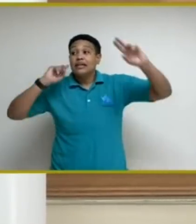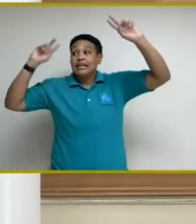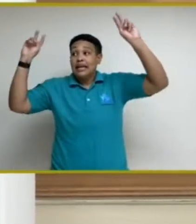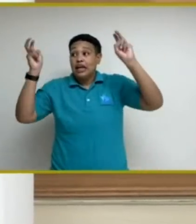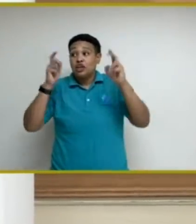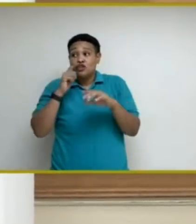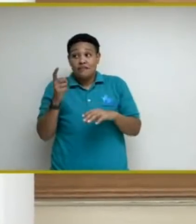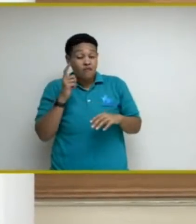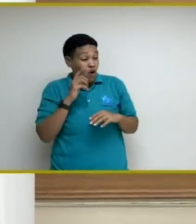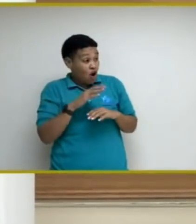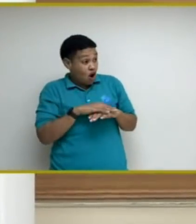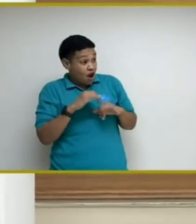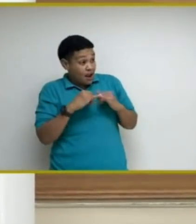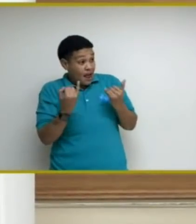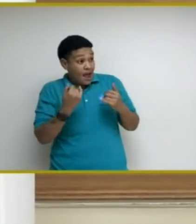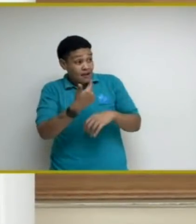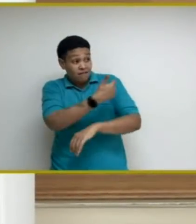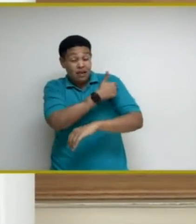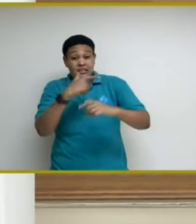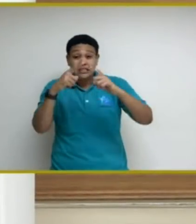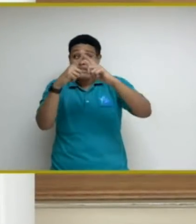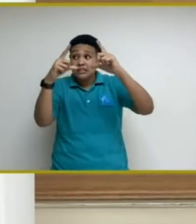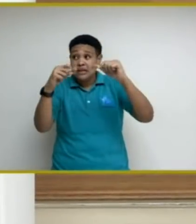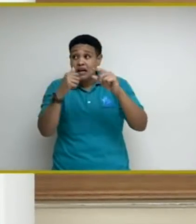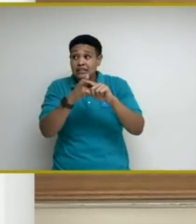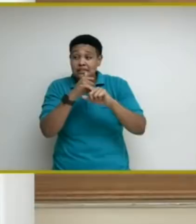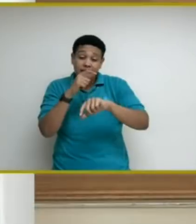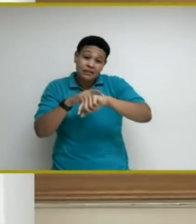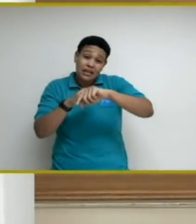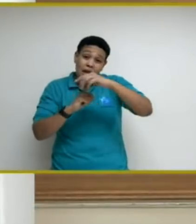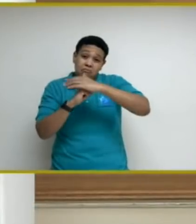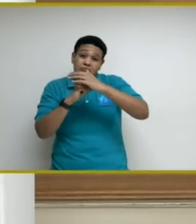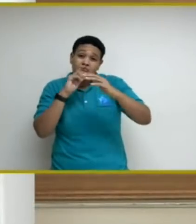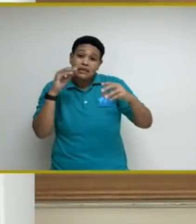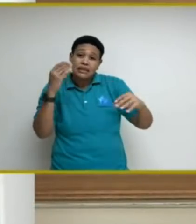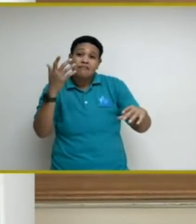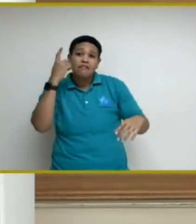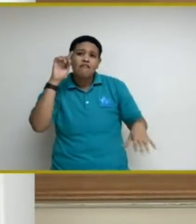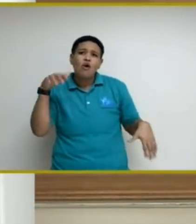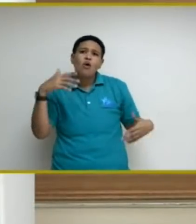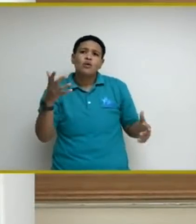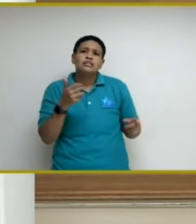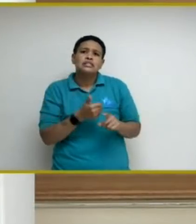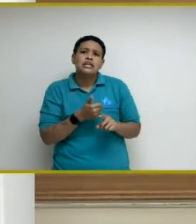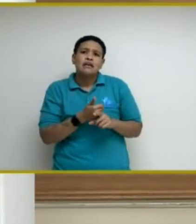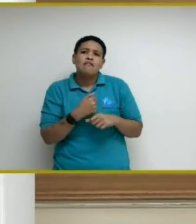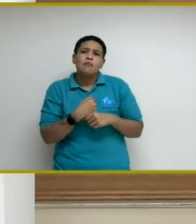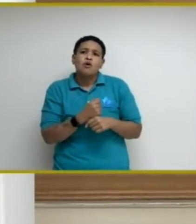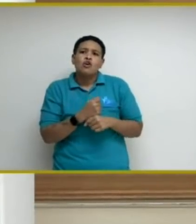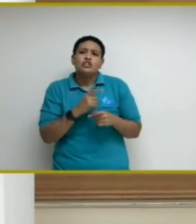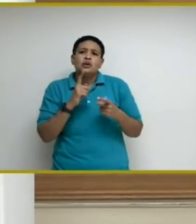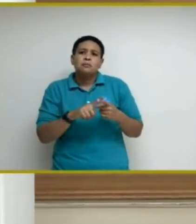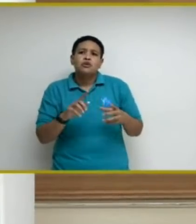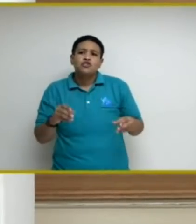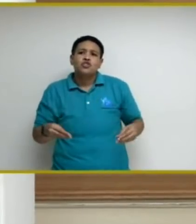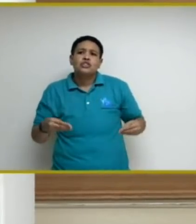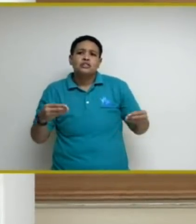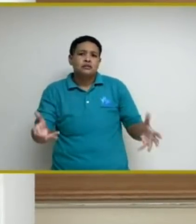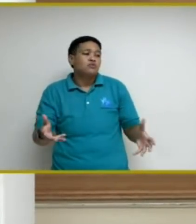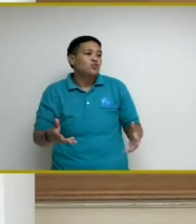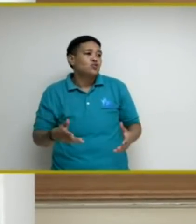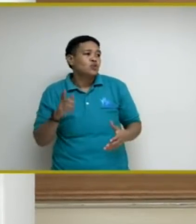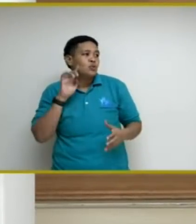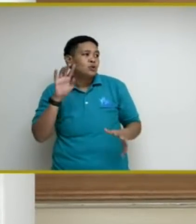digital vaccine cards, the timeline given would be for production and distribution. As you produce, you